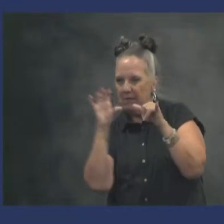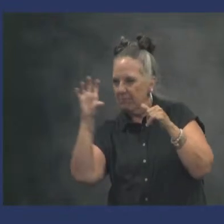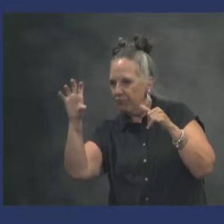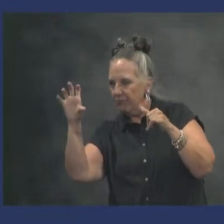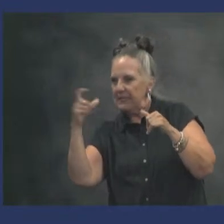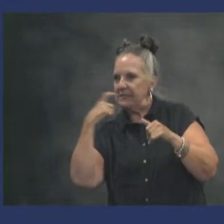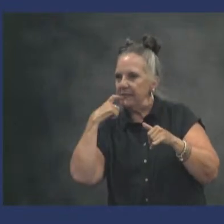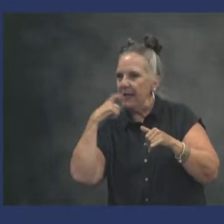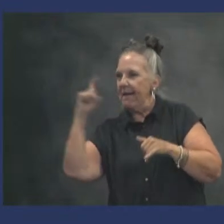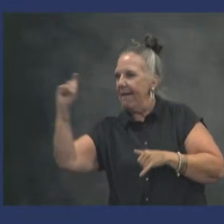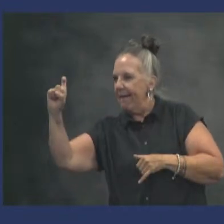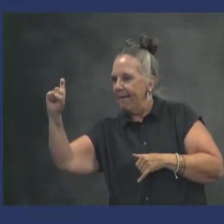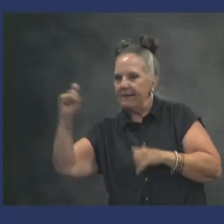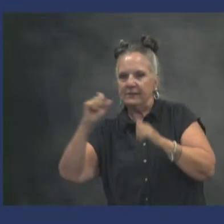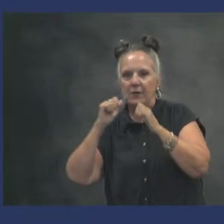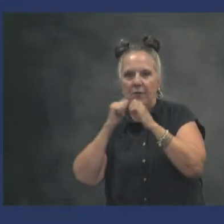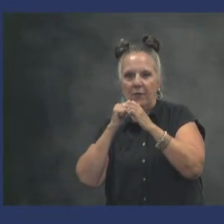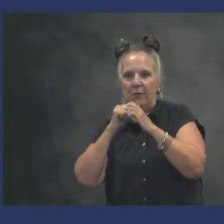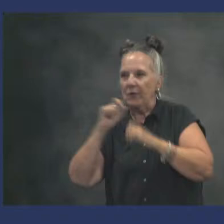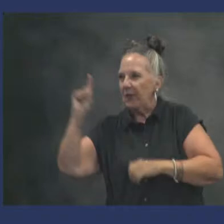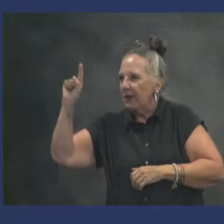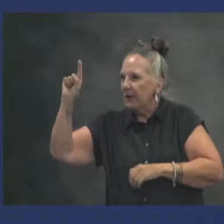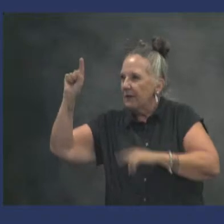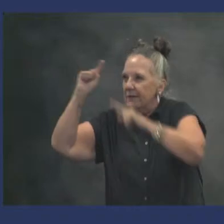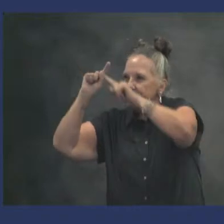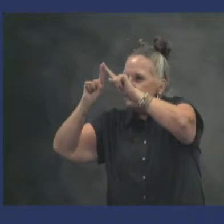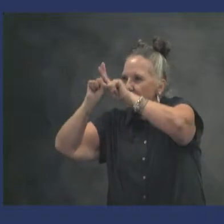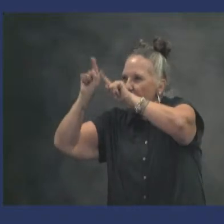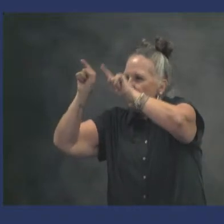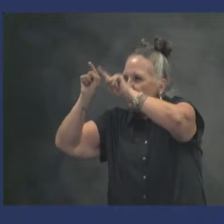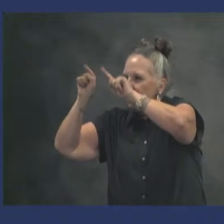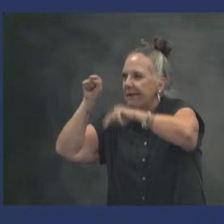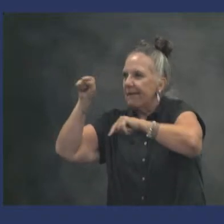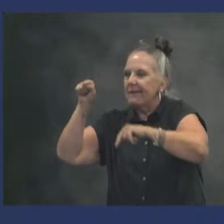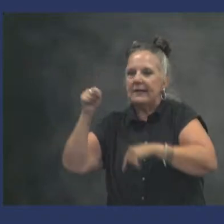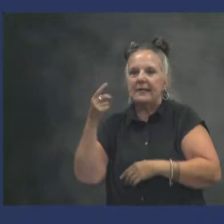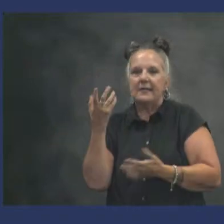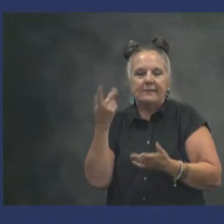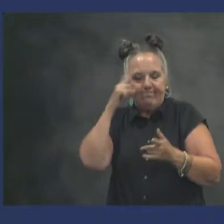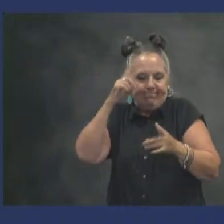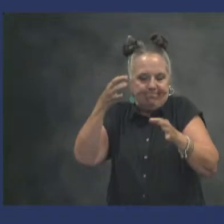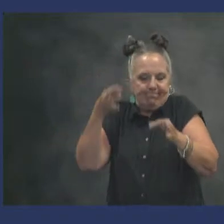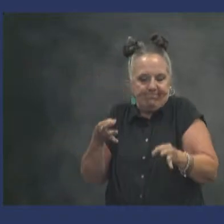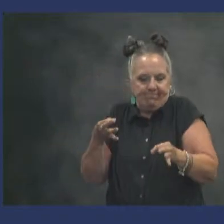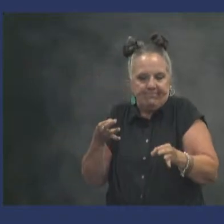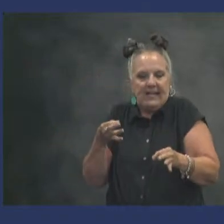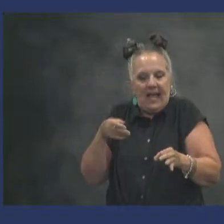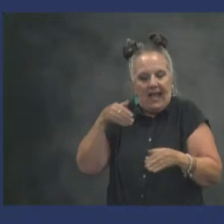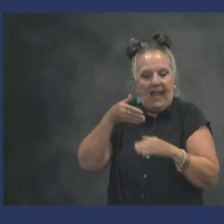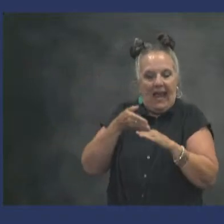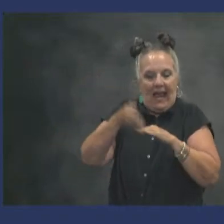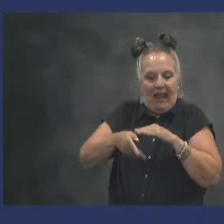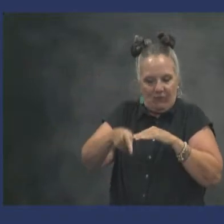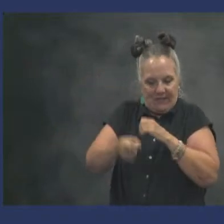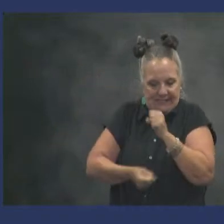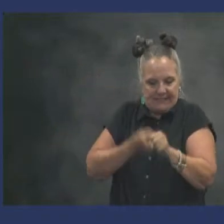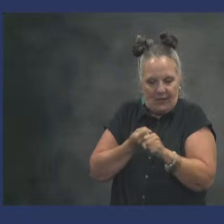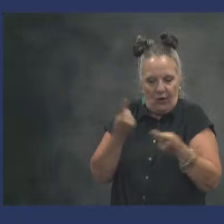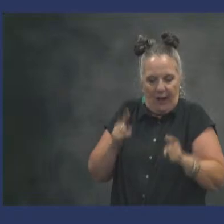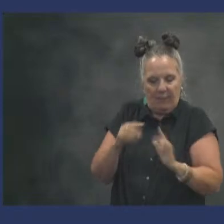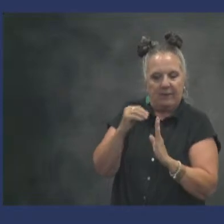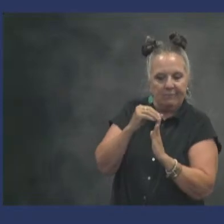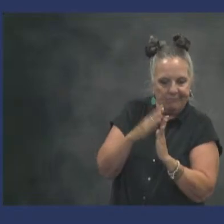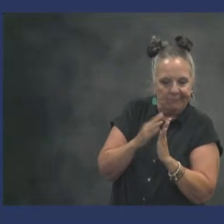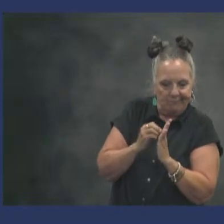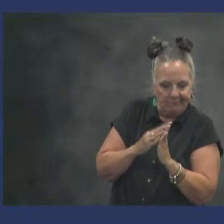say X with a little asterisk that says to be determined after this year's baseline data